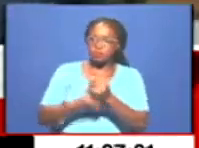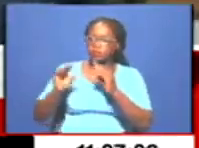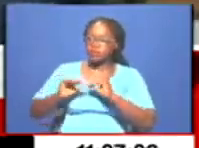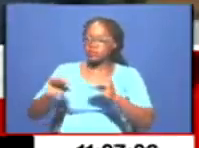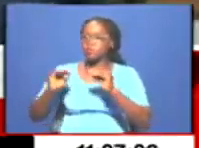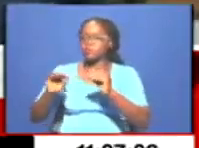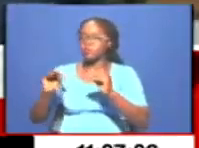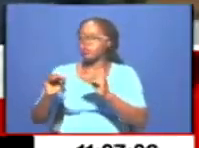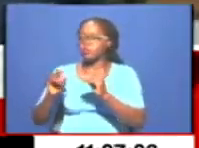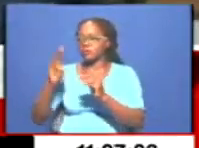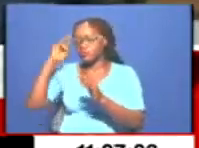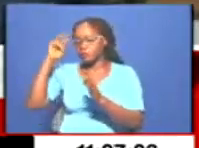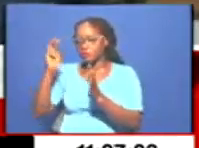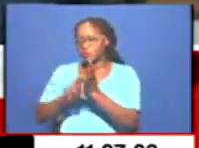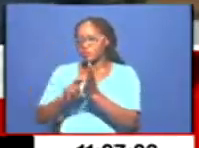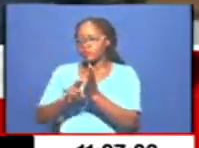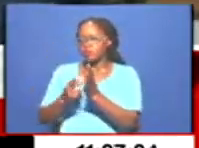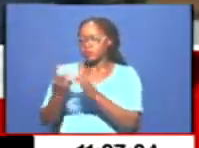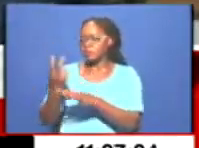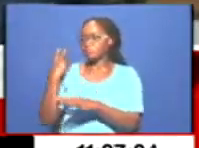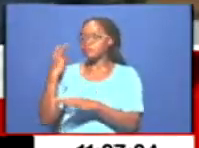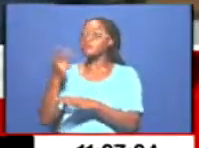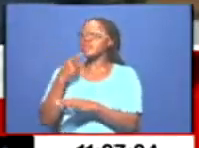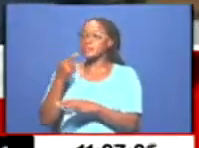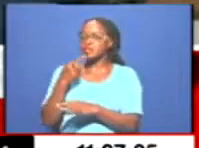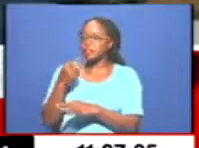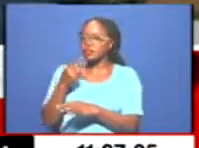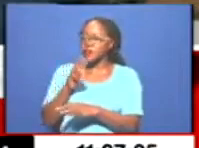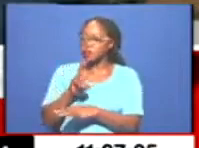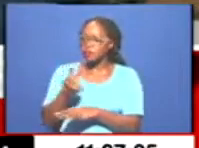the recognition is just to look back and say, we see you,